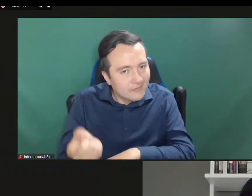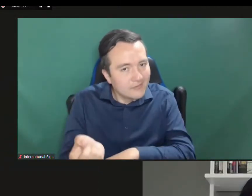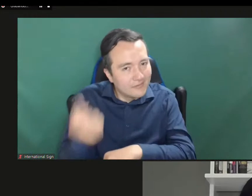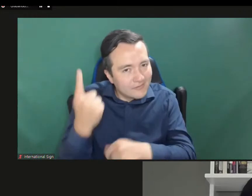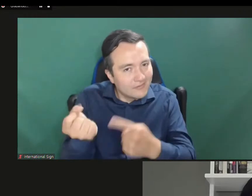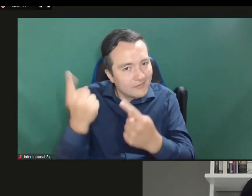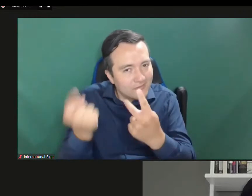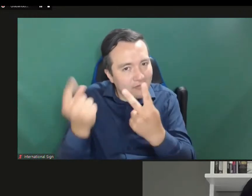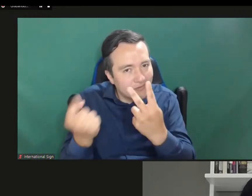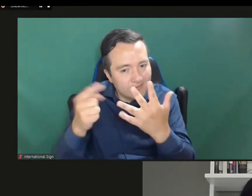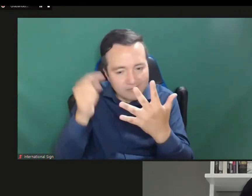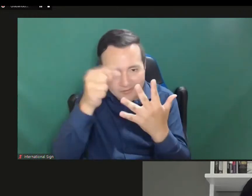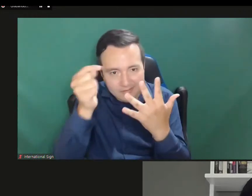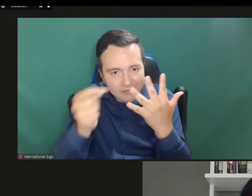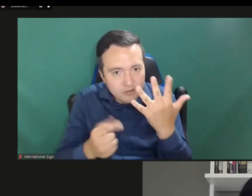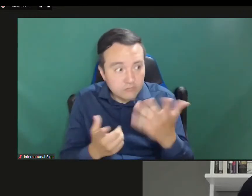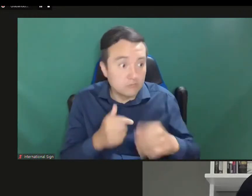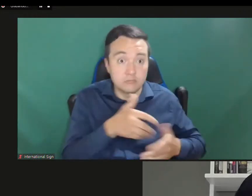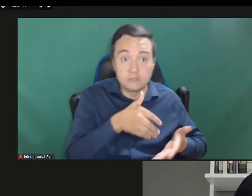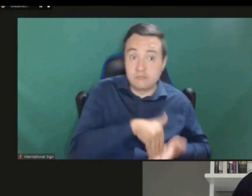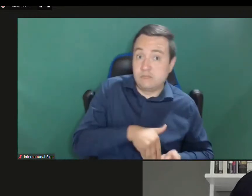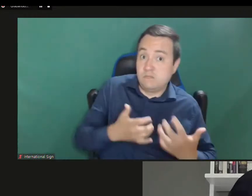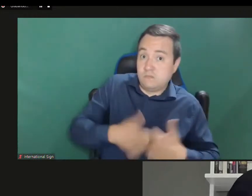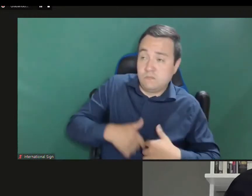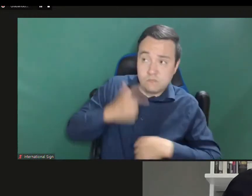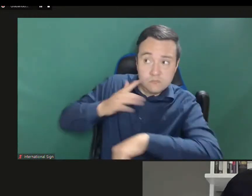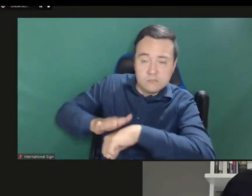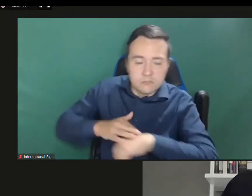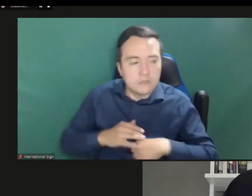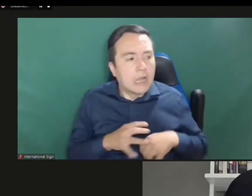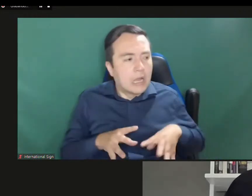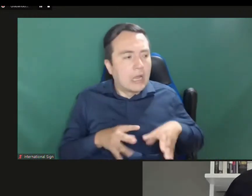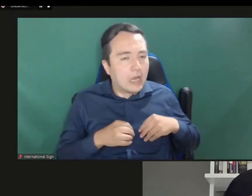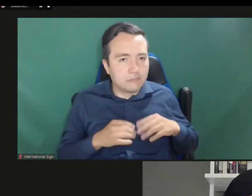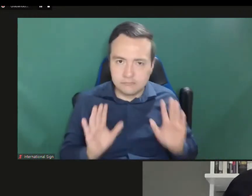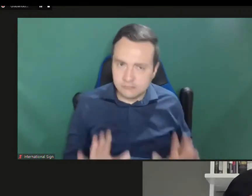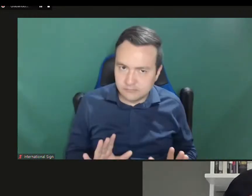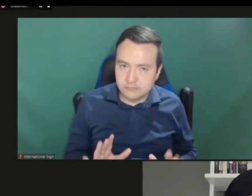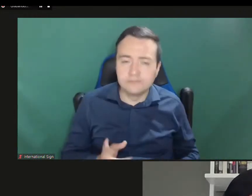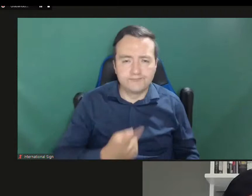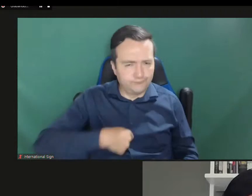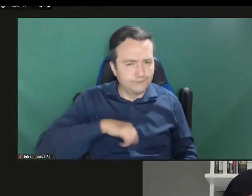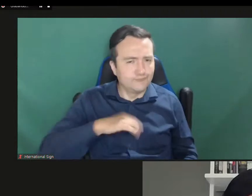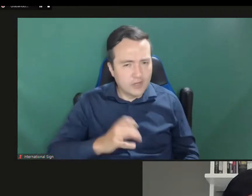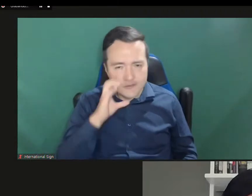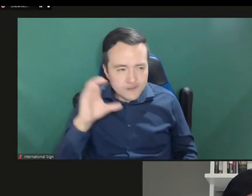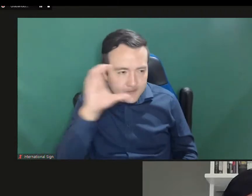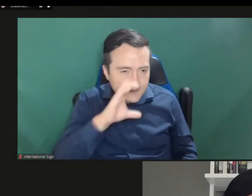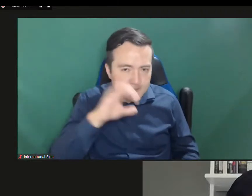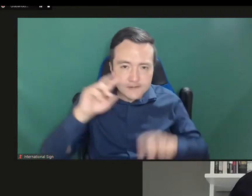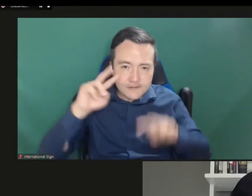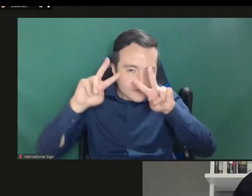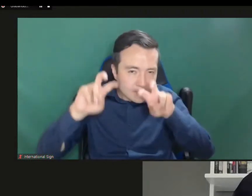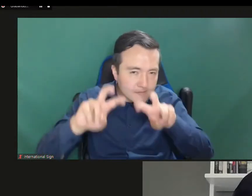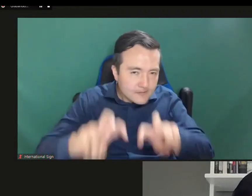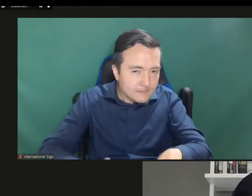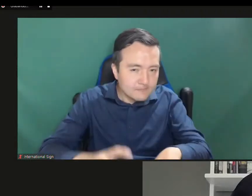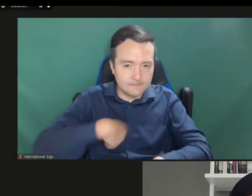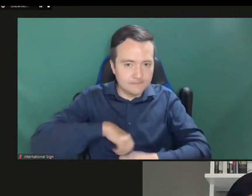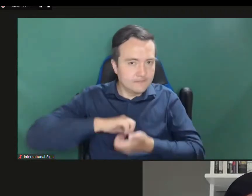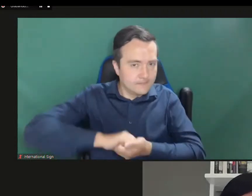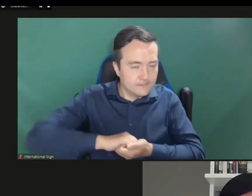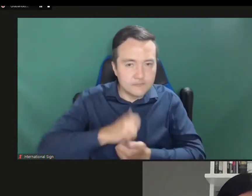give the tools governments to act, and not just let the industry hold the narrative.